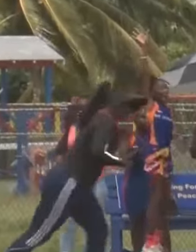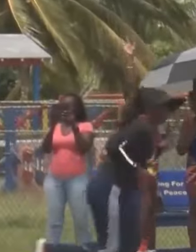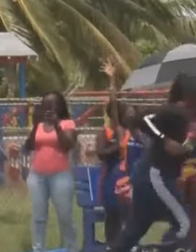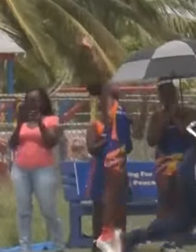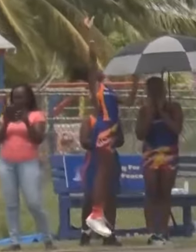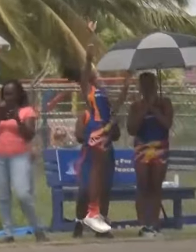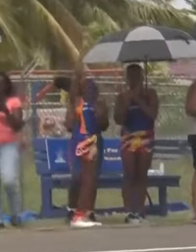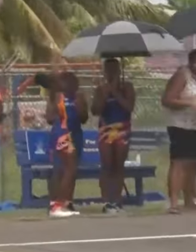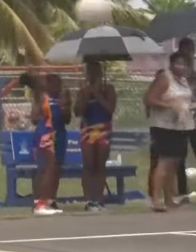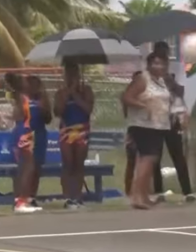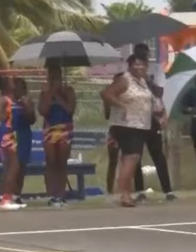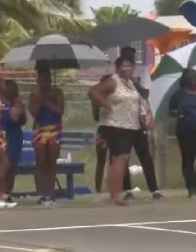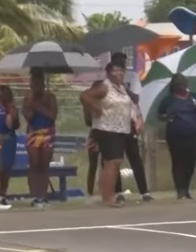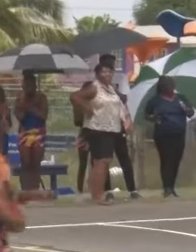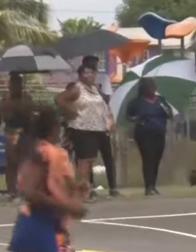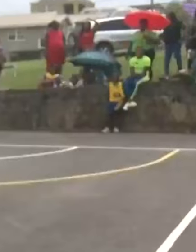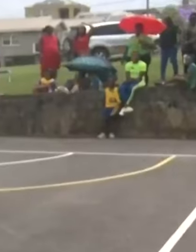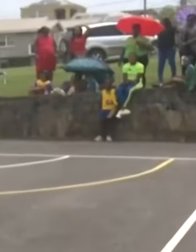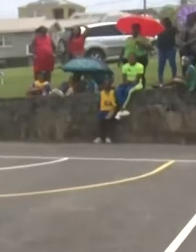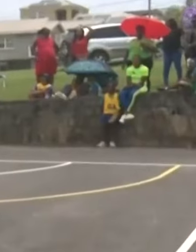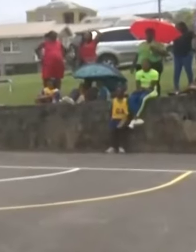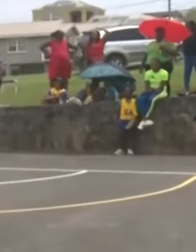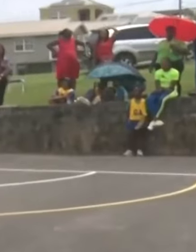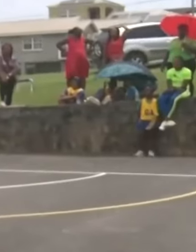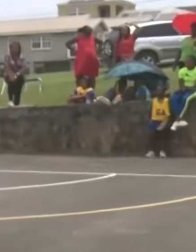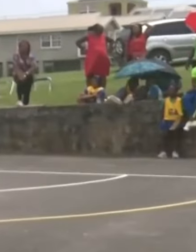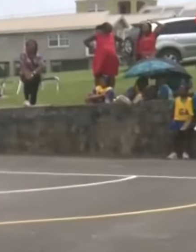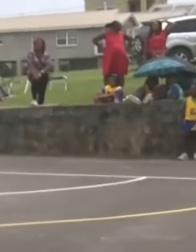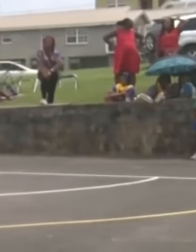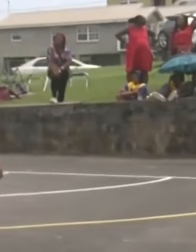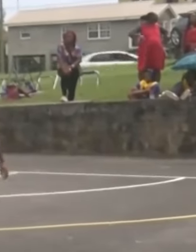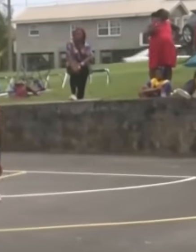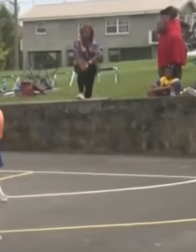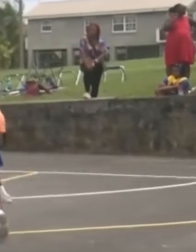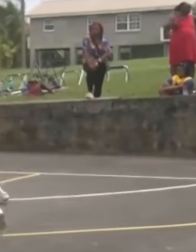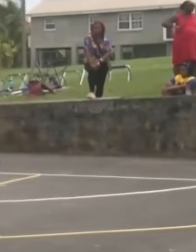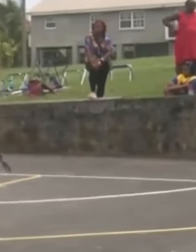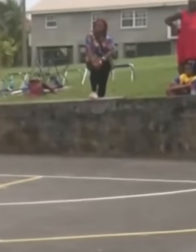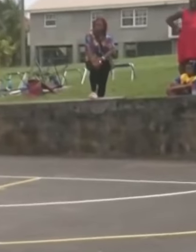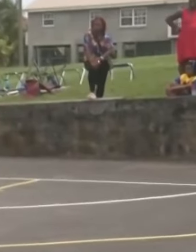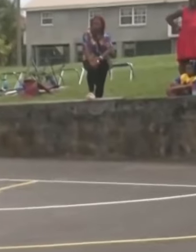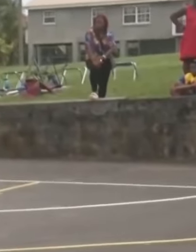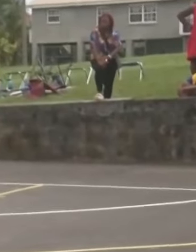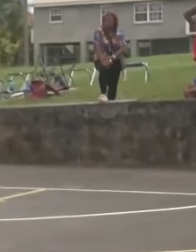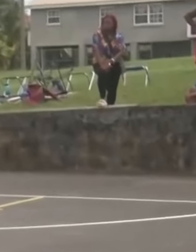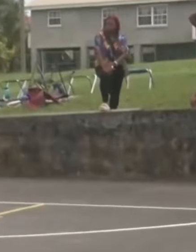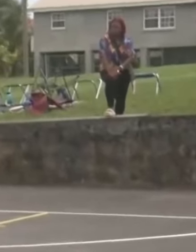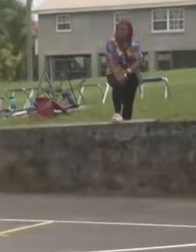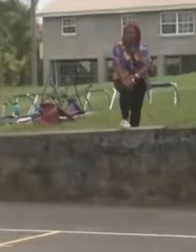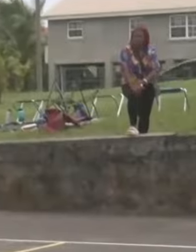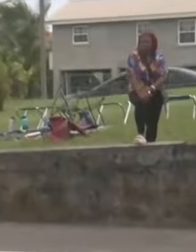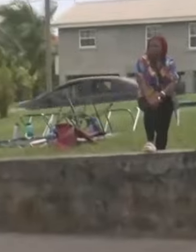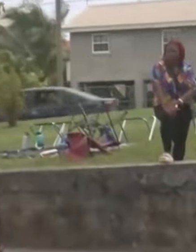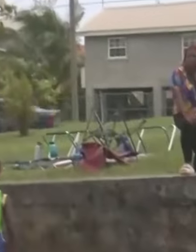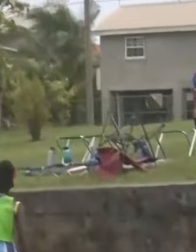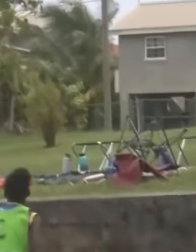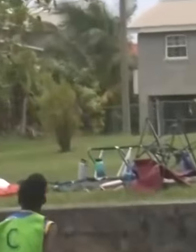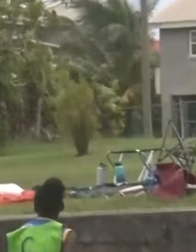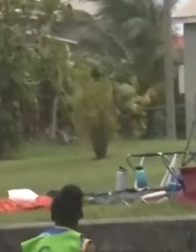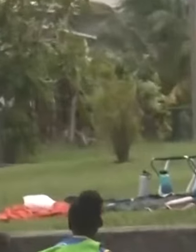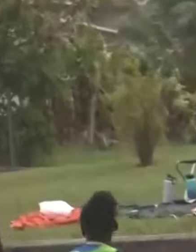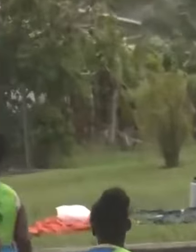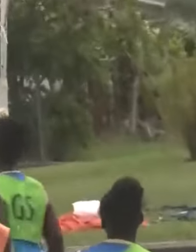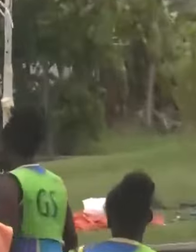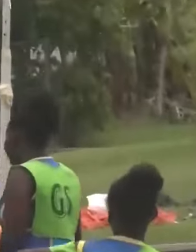first goal of the match. That's impressive. Grantley Prescott now with accurate passing into goal shooter Kaisia